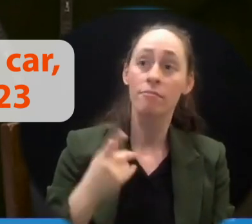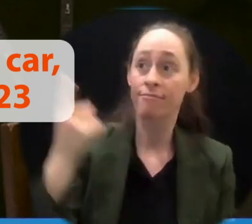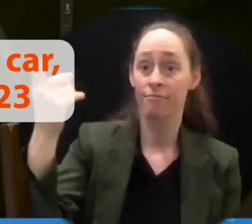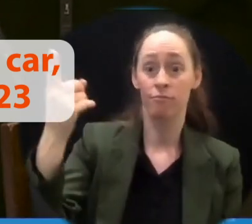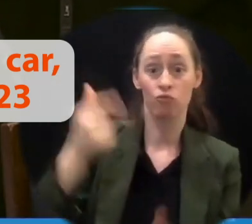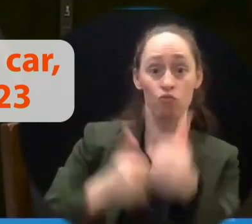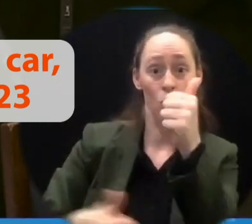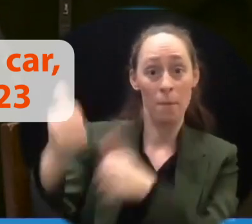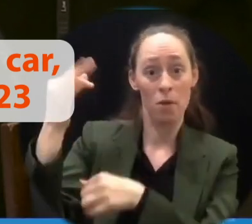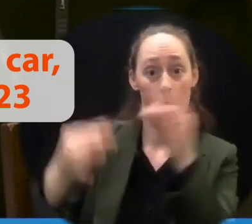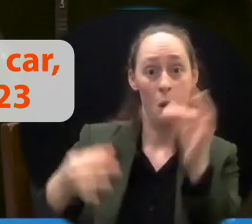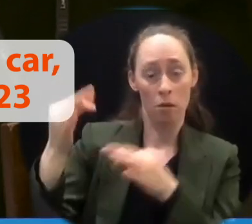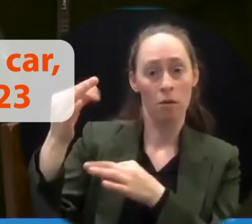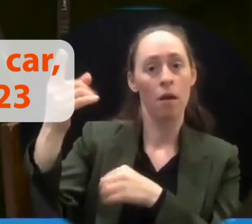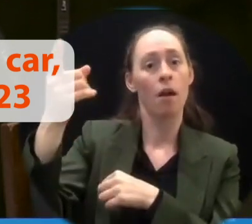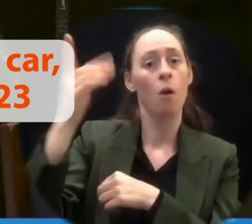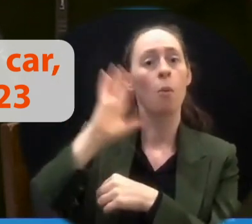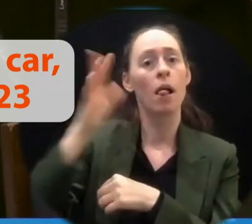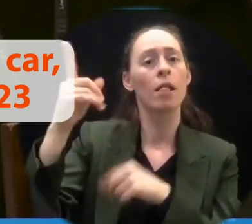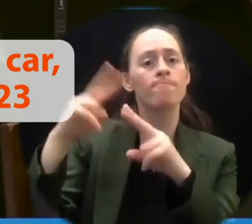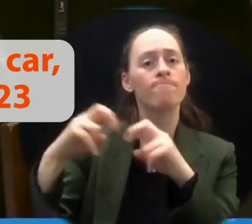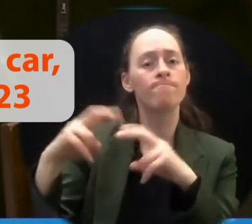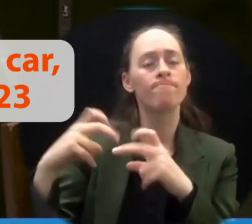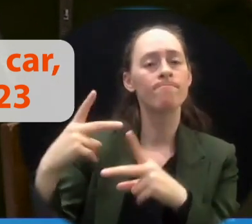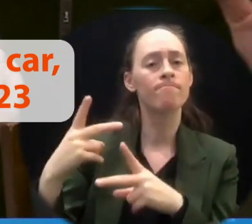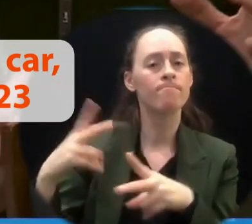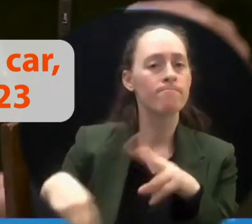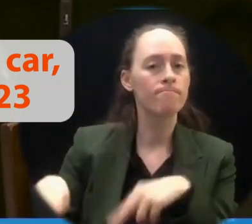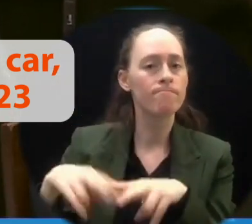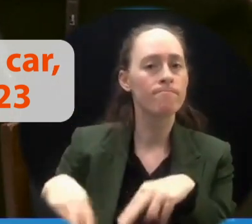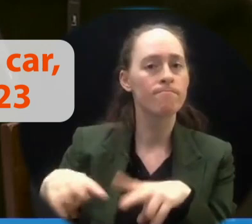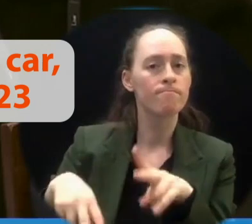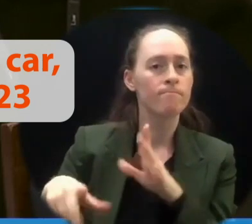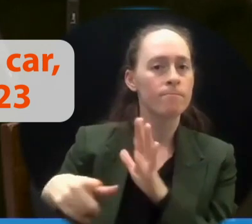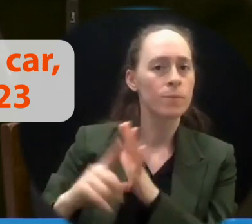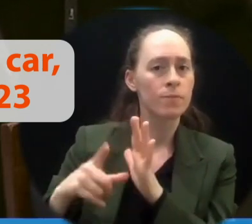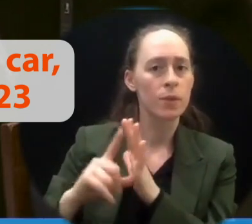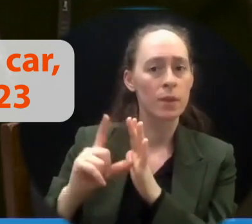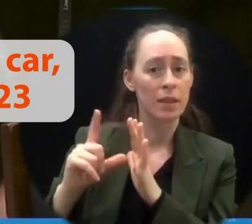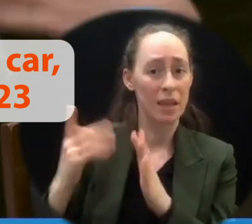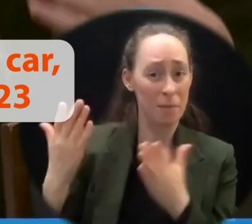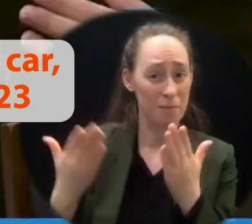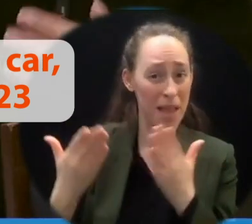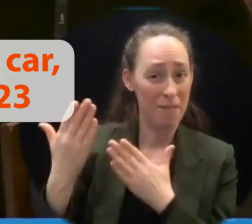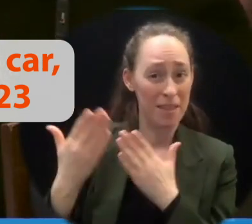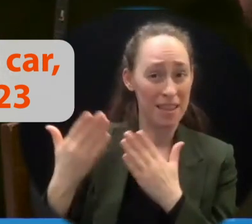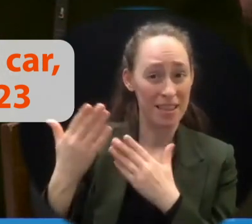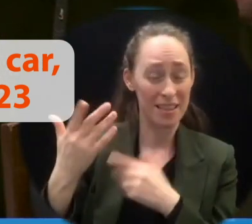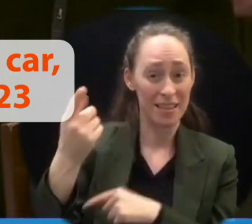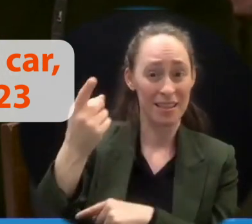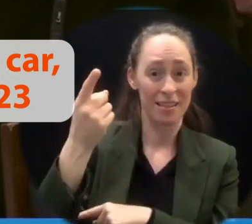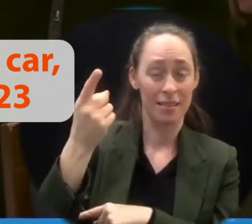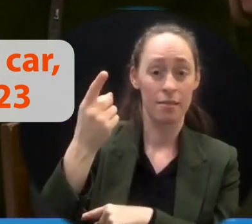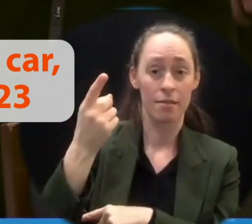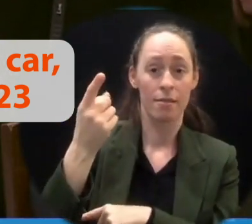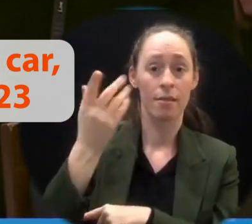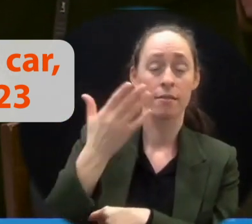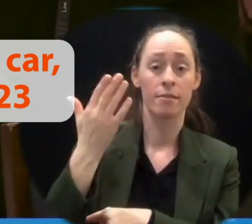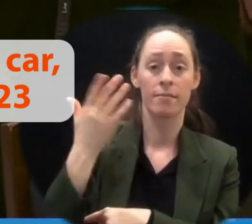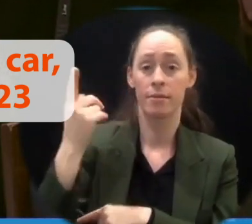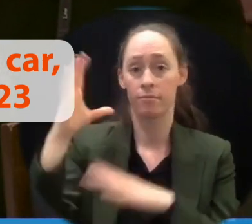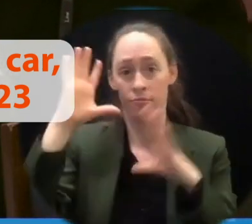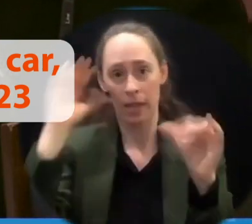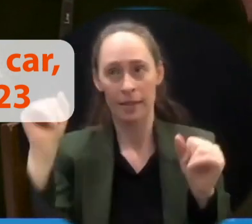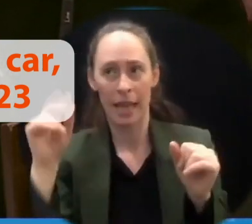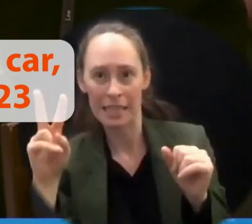I know is something you all really care about, but thinking about how these cases could impact going forward, how the president uses his own authority on